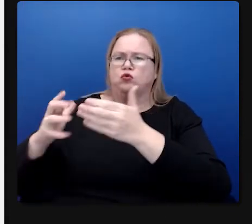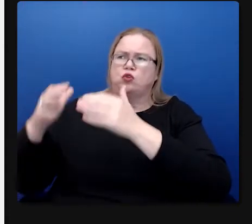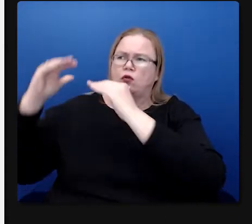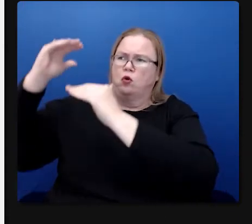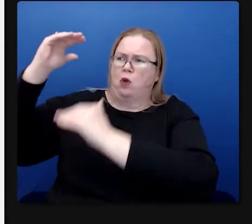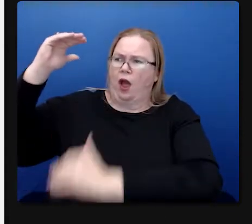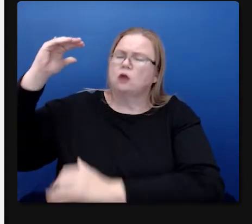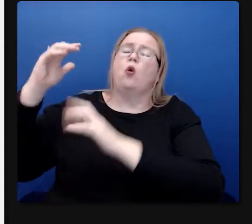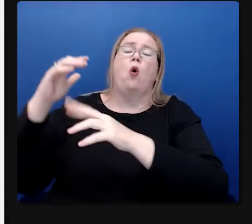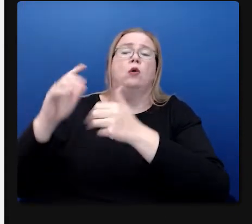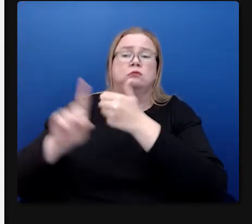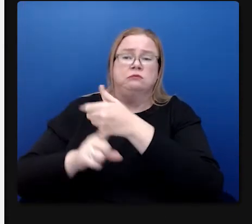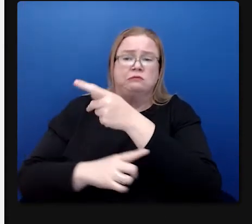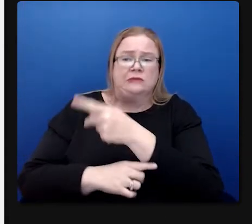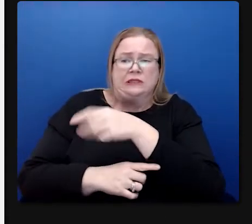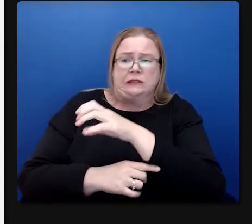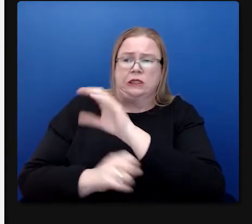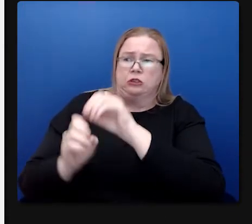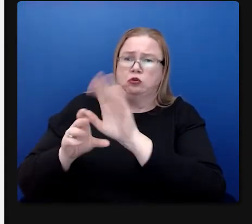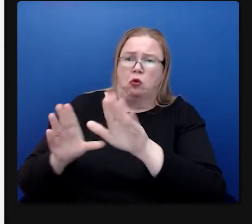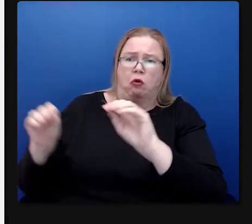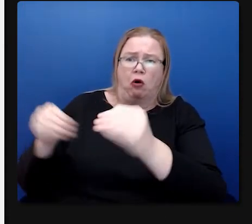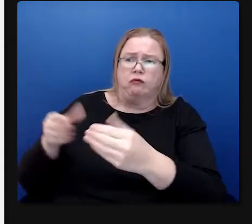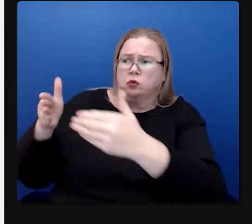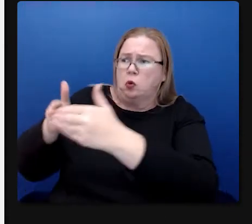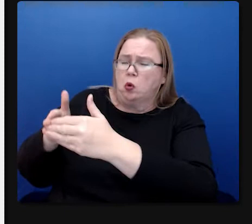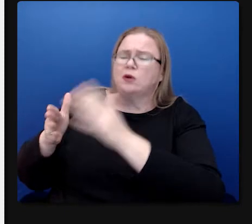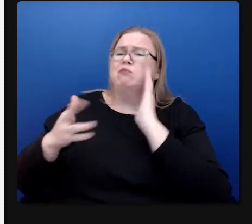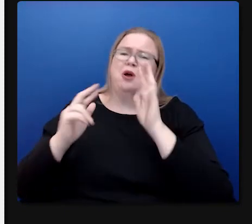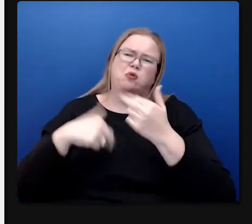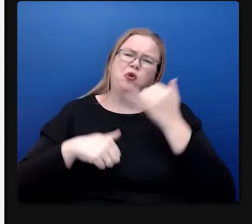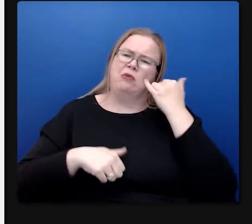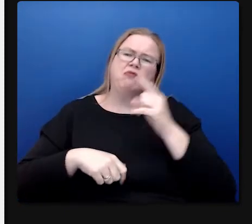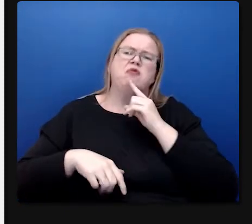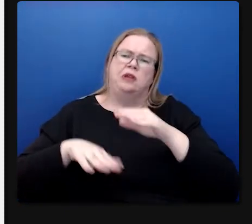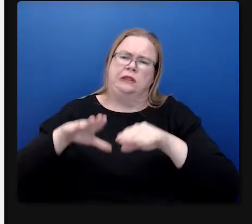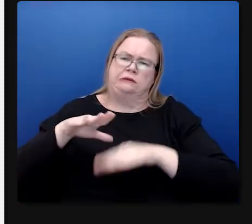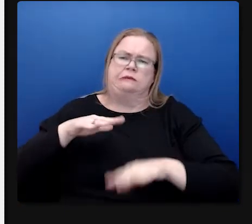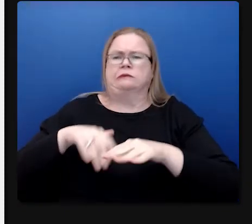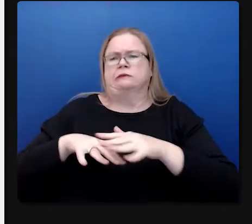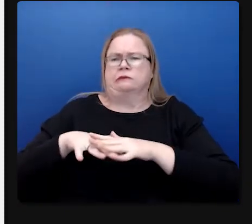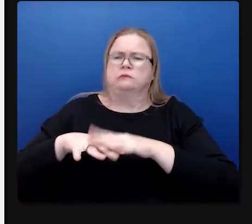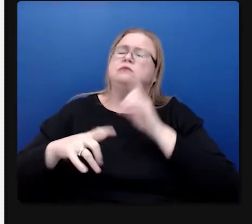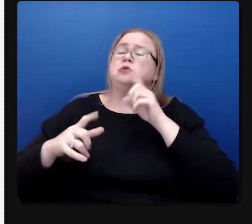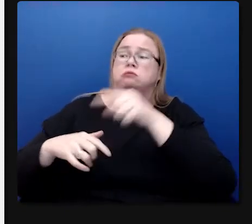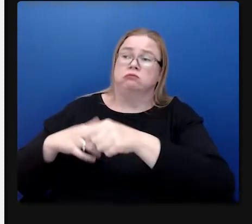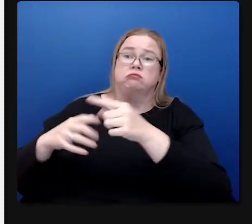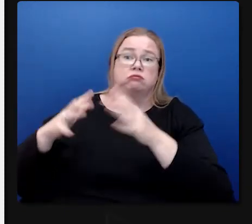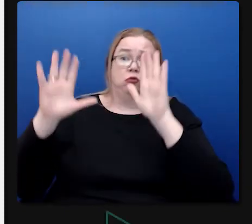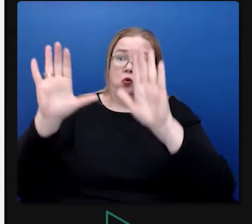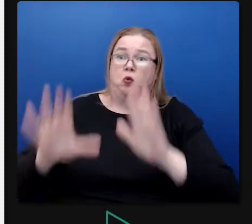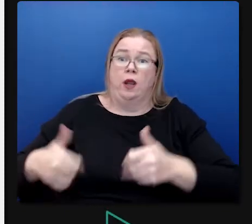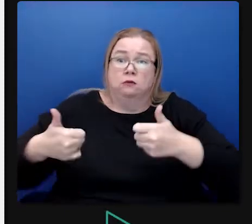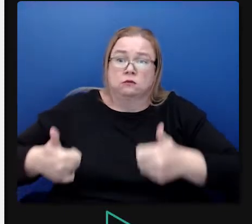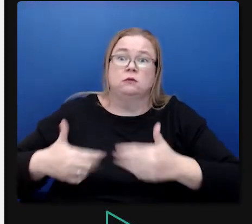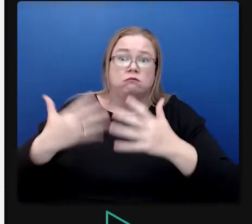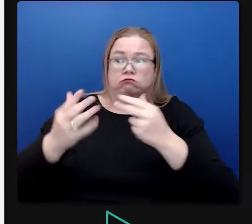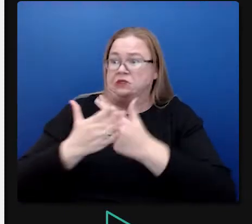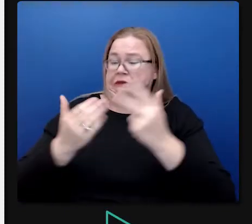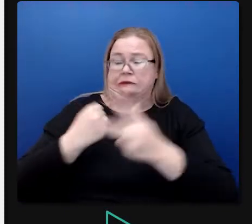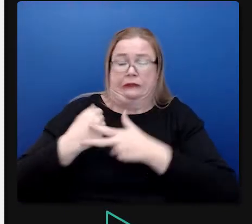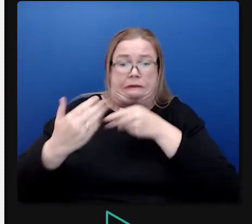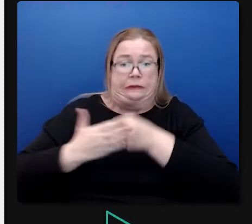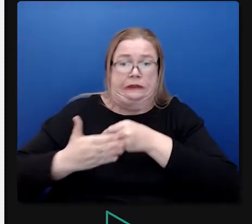rack or your own single PC in the corner of your office or bedroom if you're really scrappy. This is a great solution. This can save you a lot of